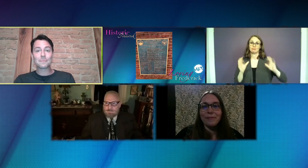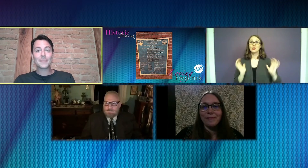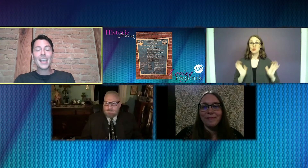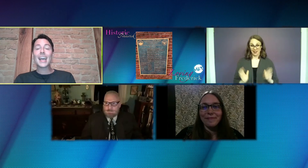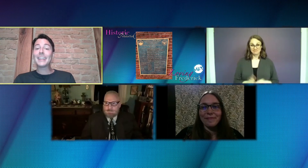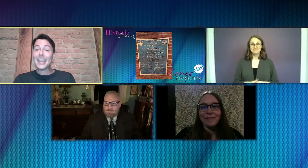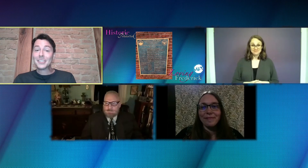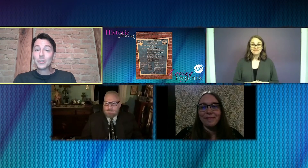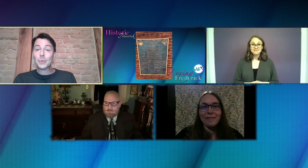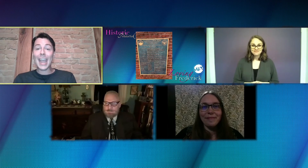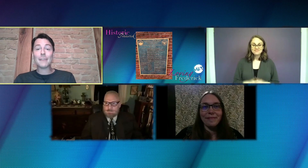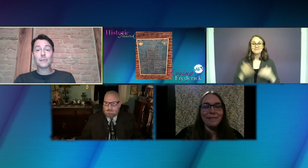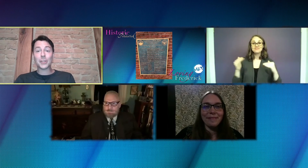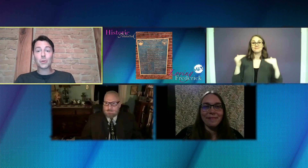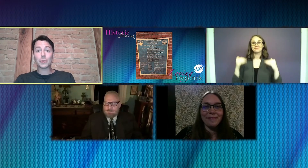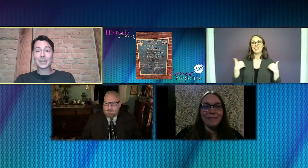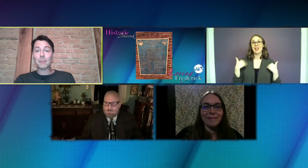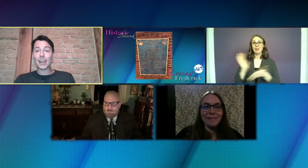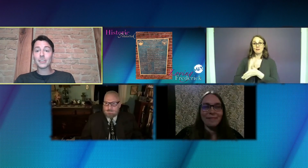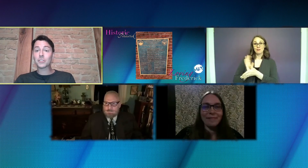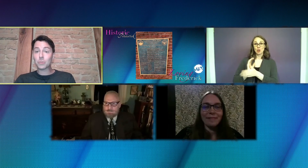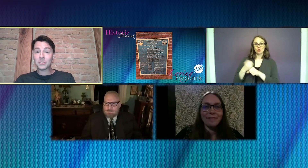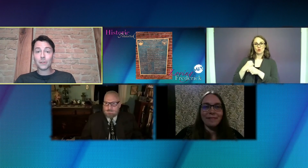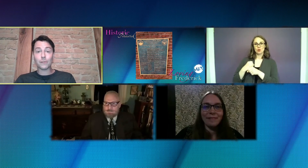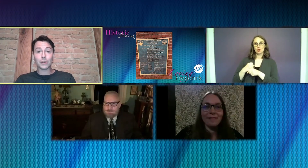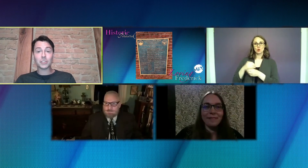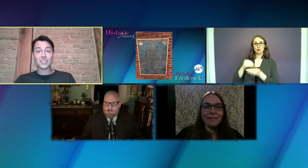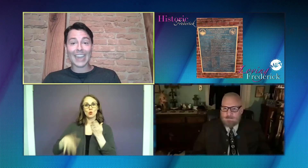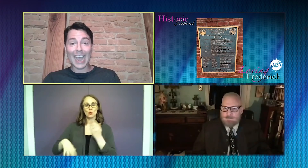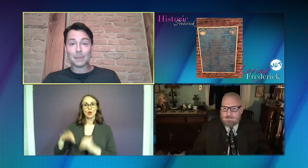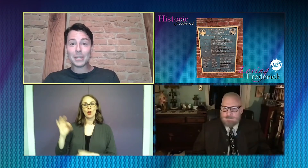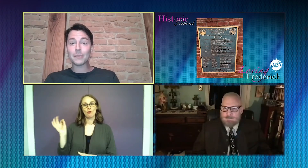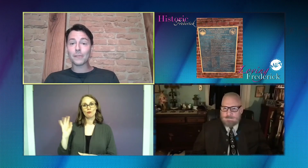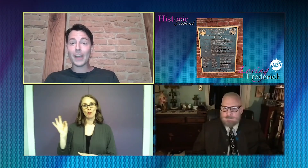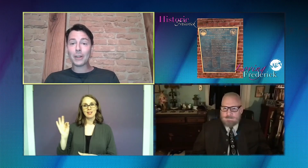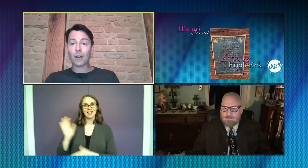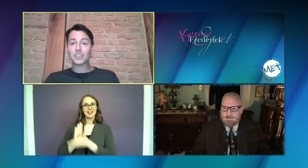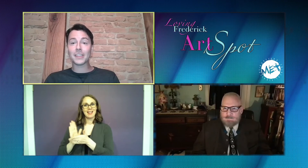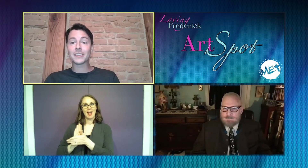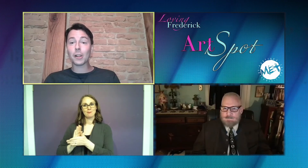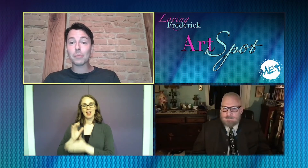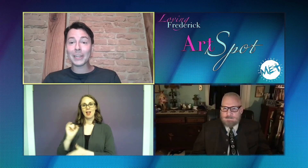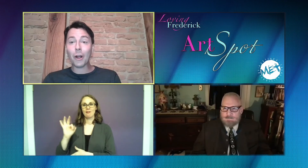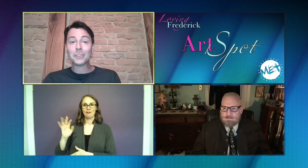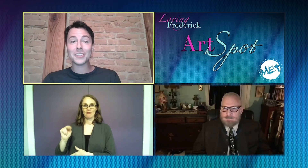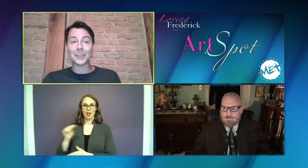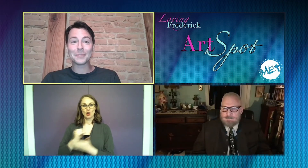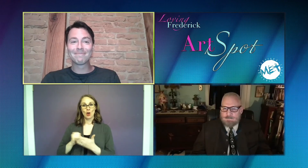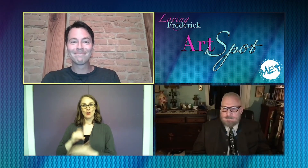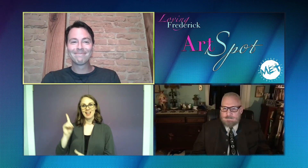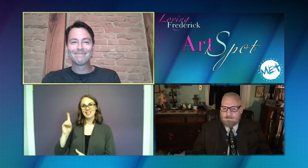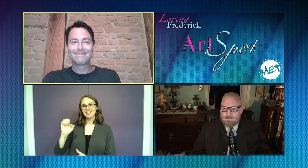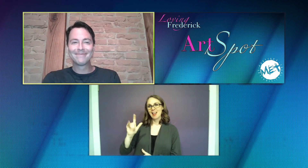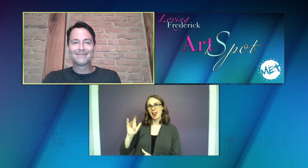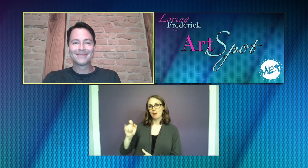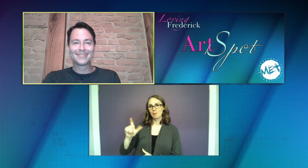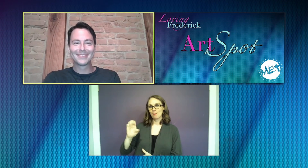chat. Next, we have a video created by the students of Frederick's Academy of the Fine Arts and the Delaplane Arts Center.